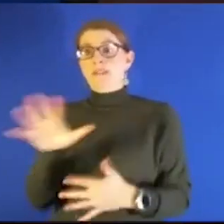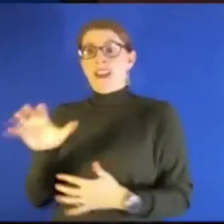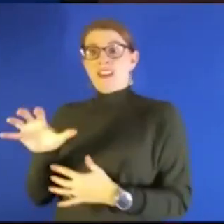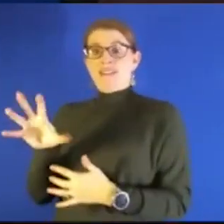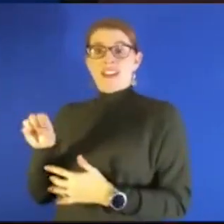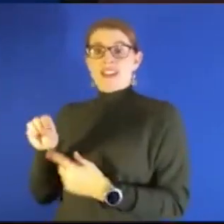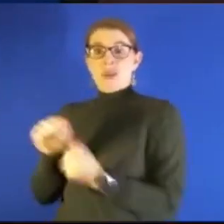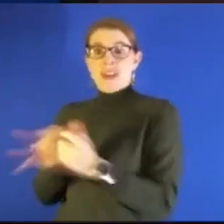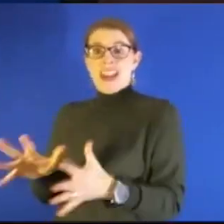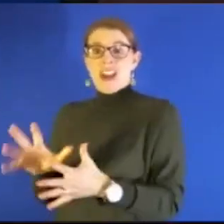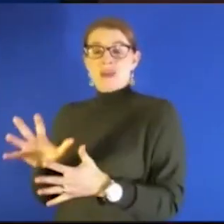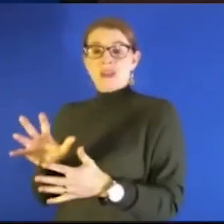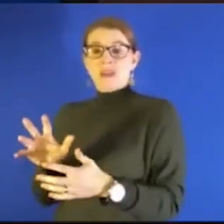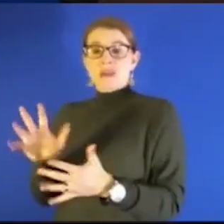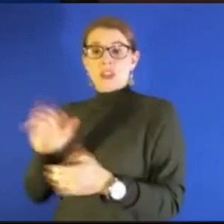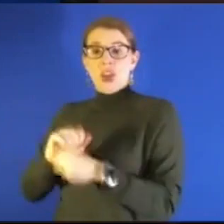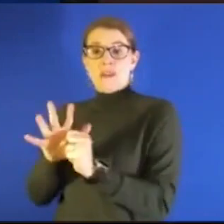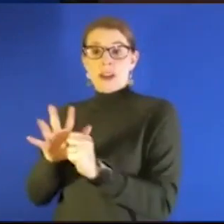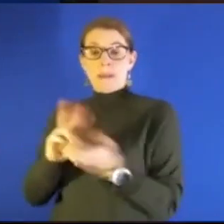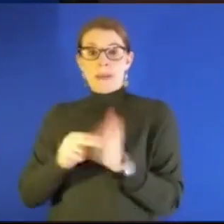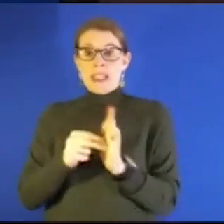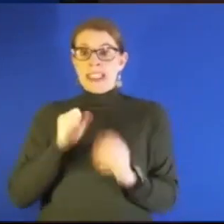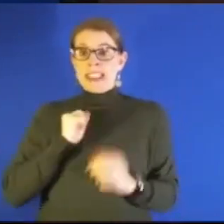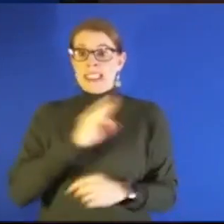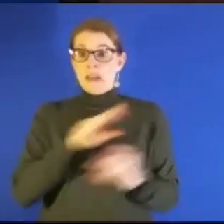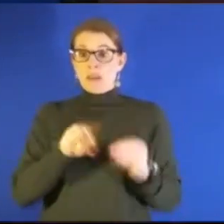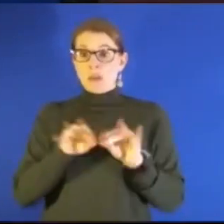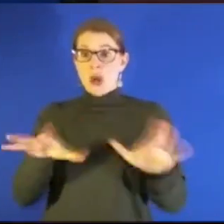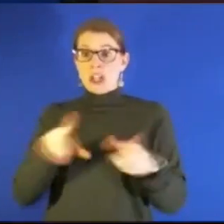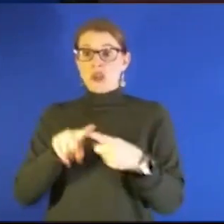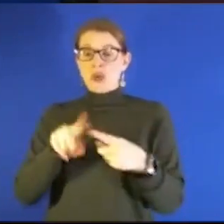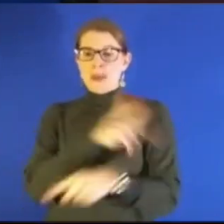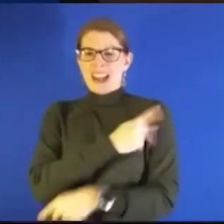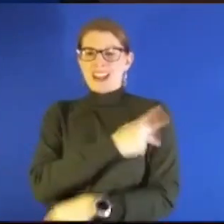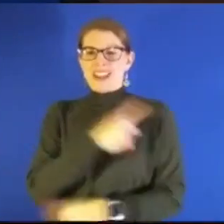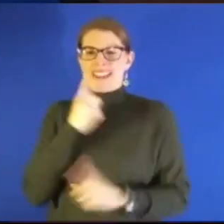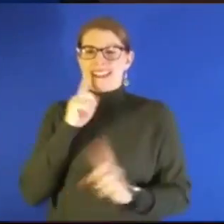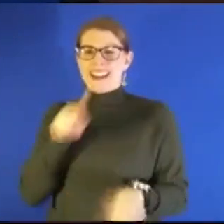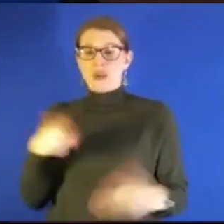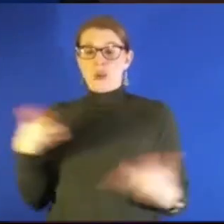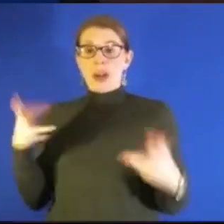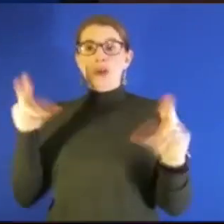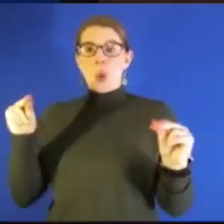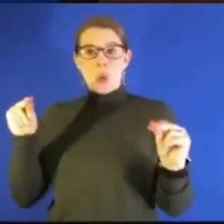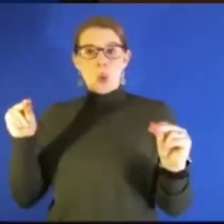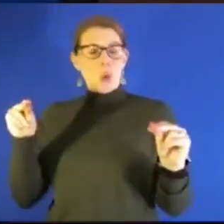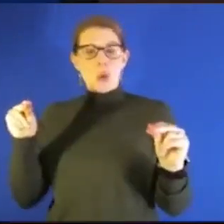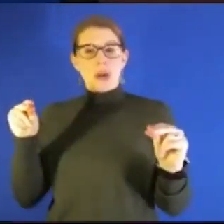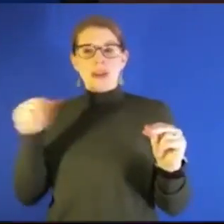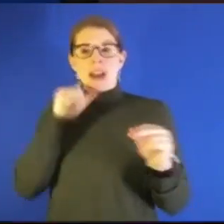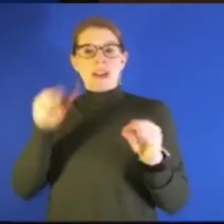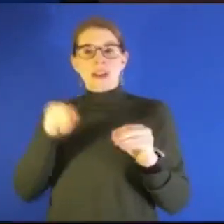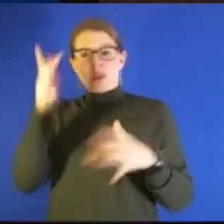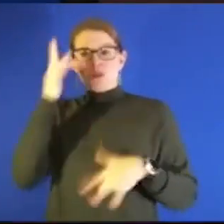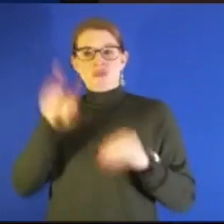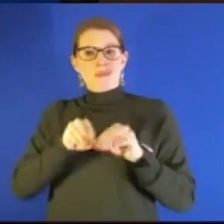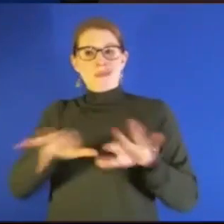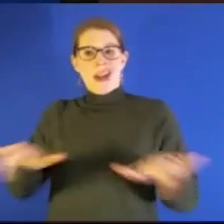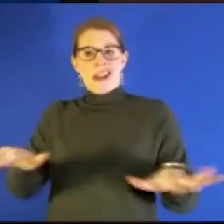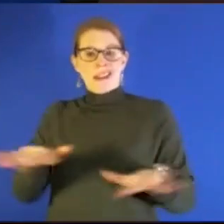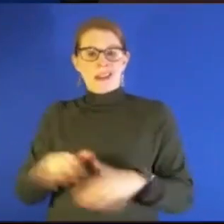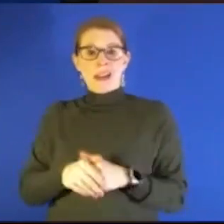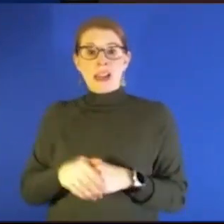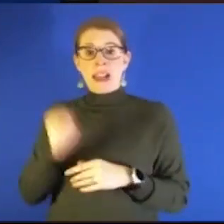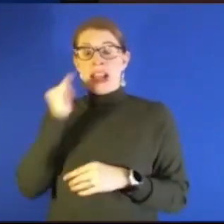we spreading it? Is our staff spreading it to our patients? And the answer to that is no. We don't see that. And in fact, when we do